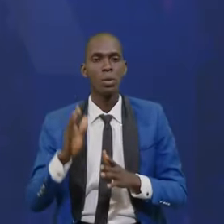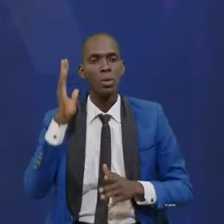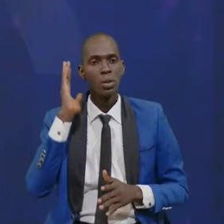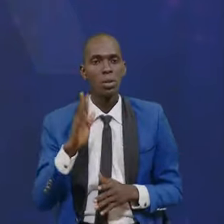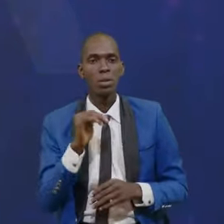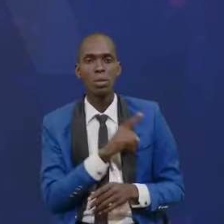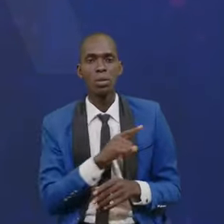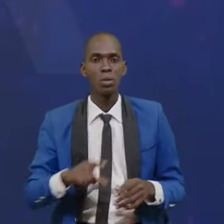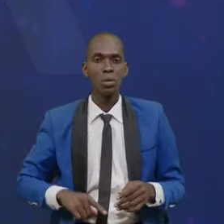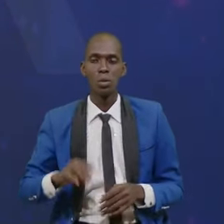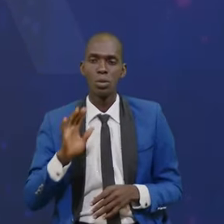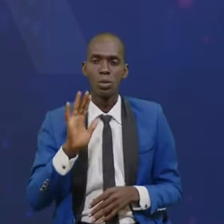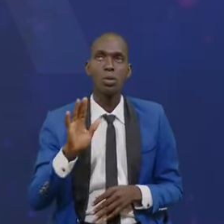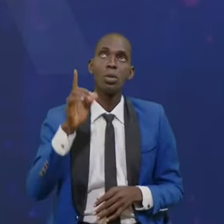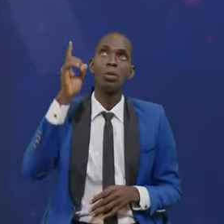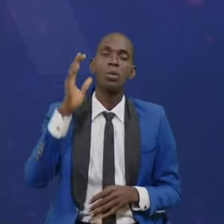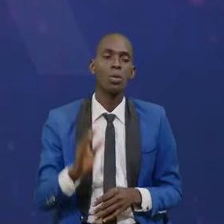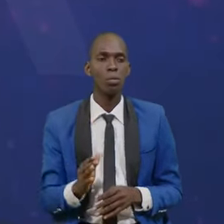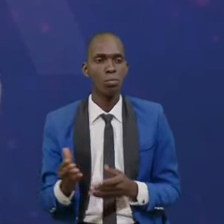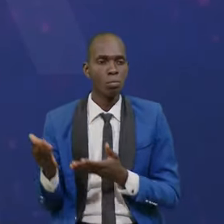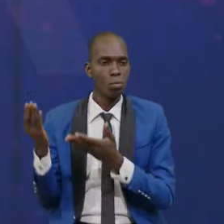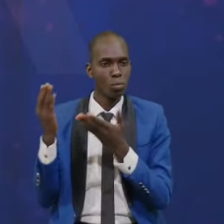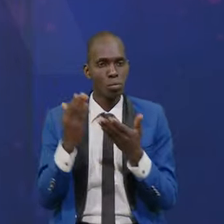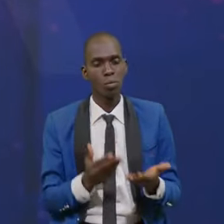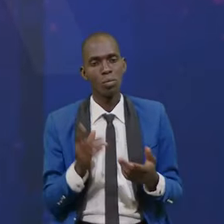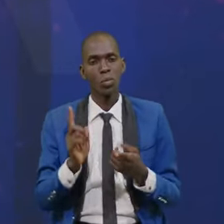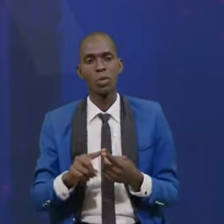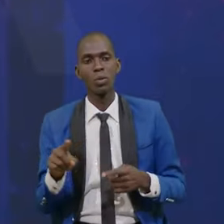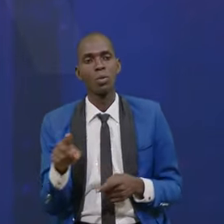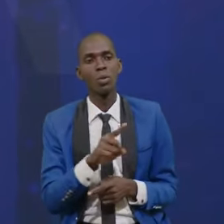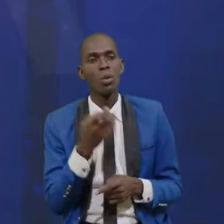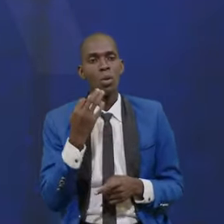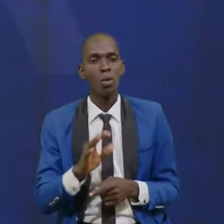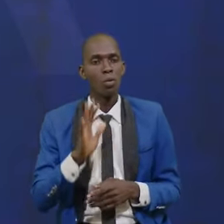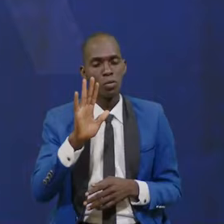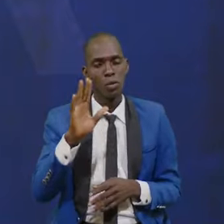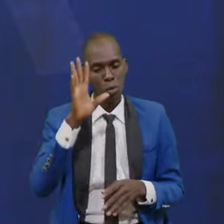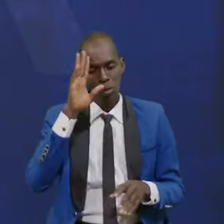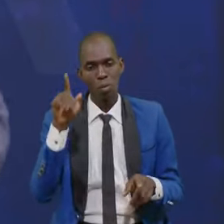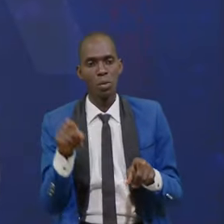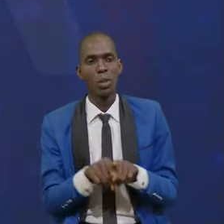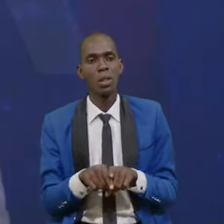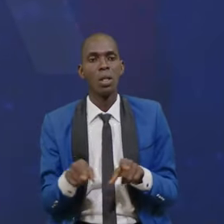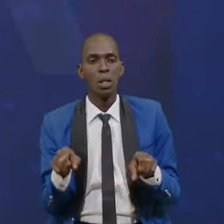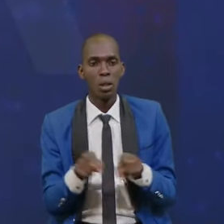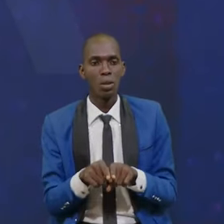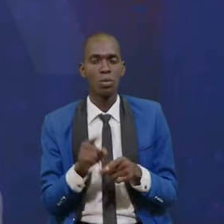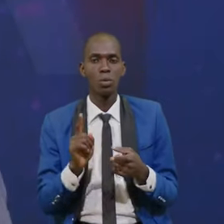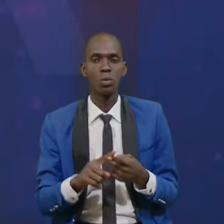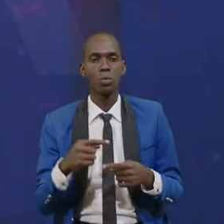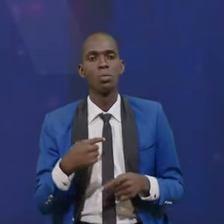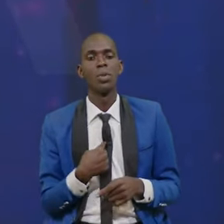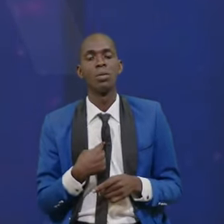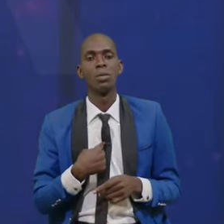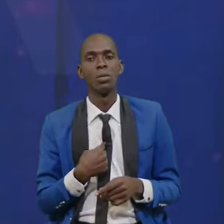your God raise up unto you of your brethren, like unto